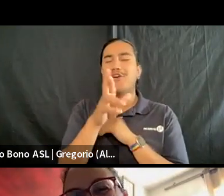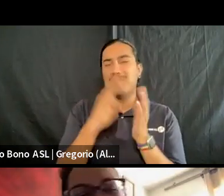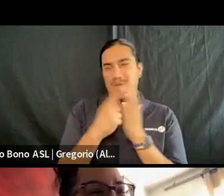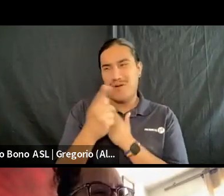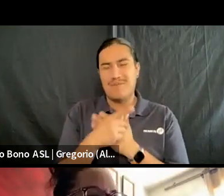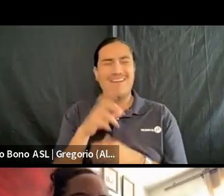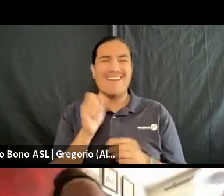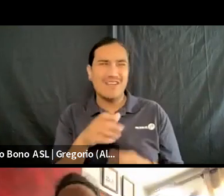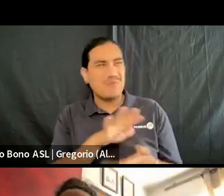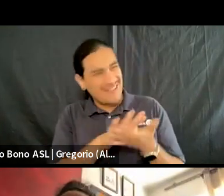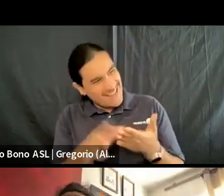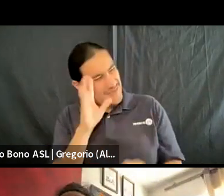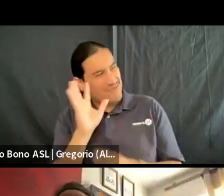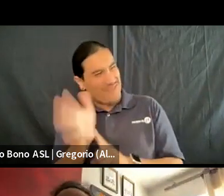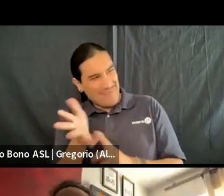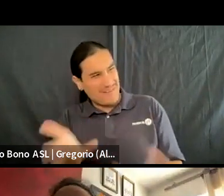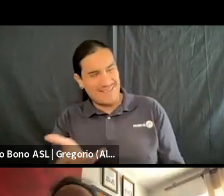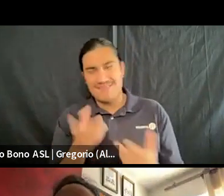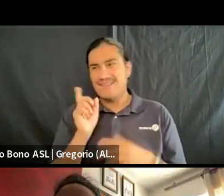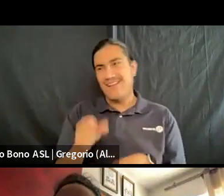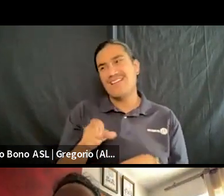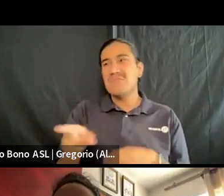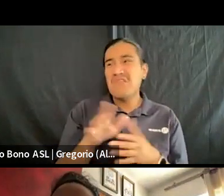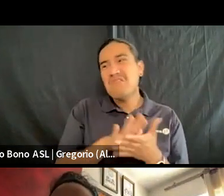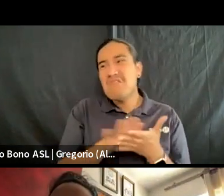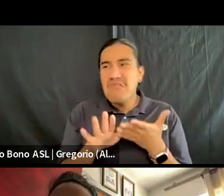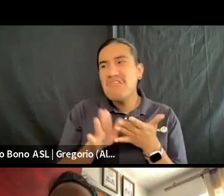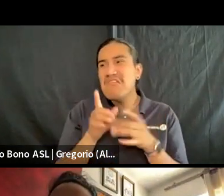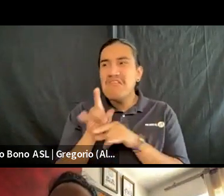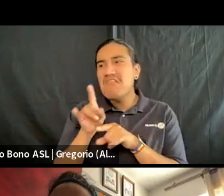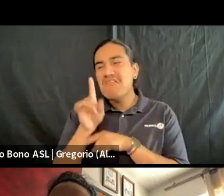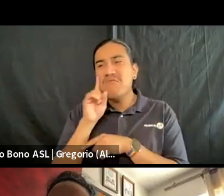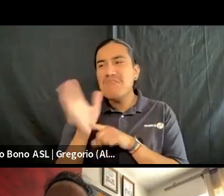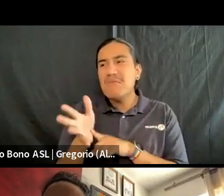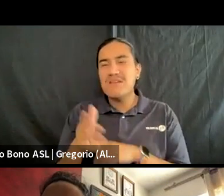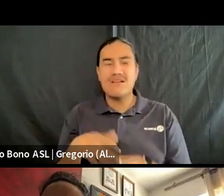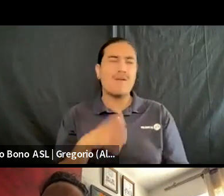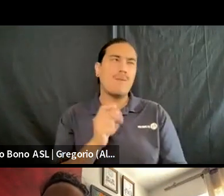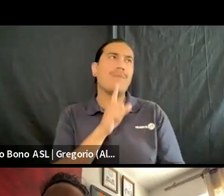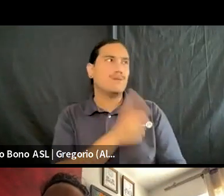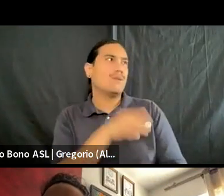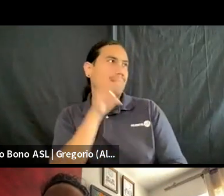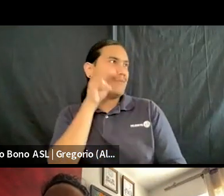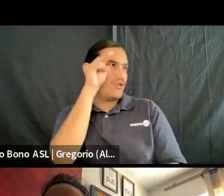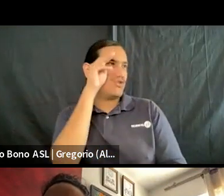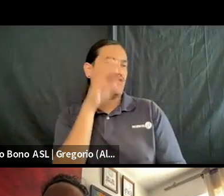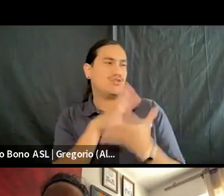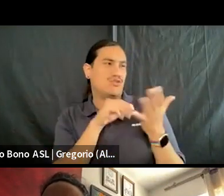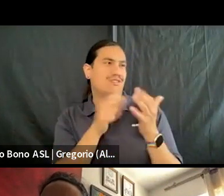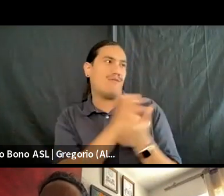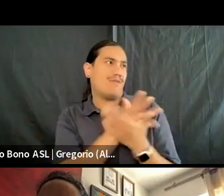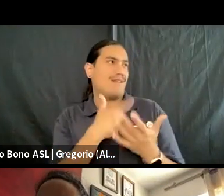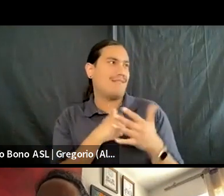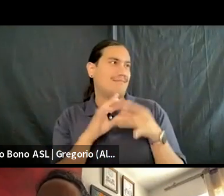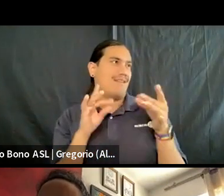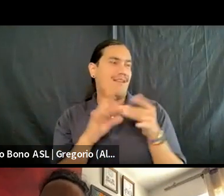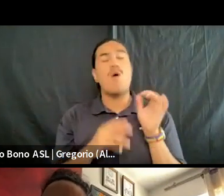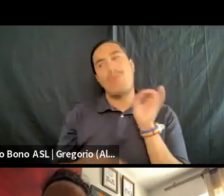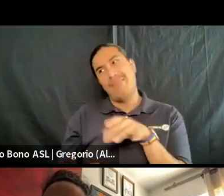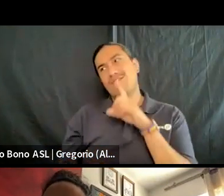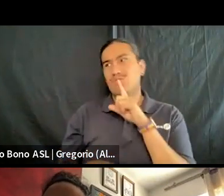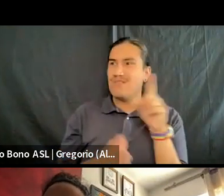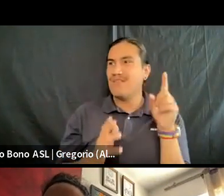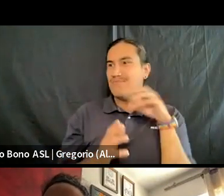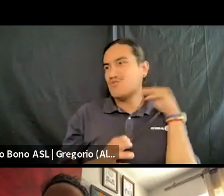for 5 minutes? Can't you just be nice for 5 minutes? Oh, that's very mature, just repeating everything I say. Oh, that's